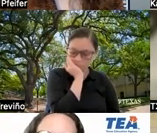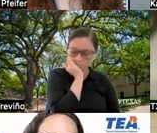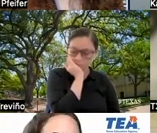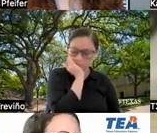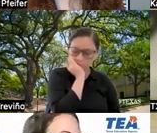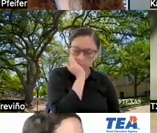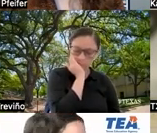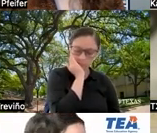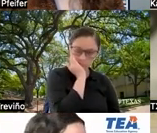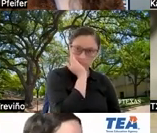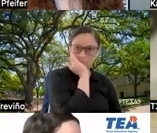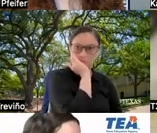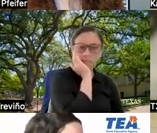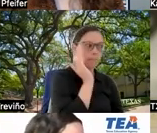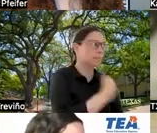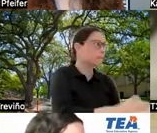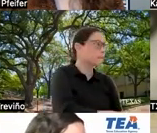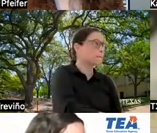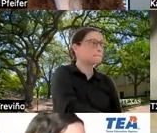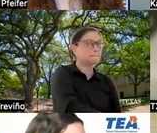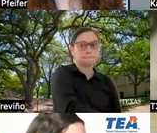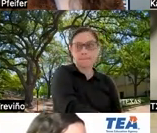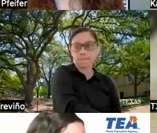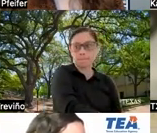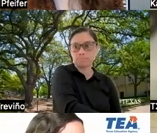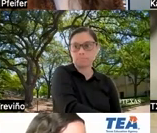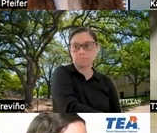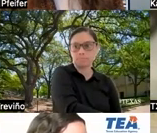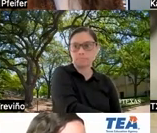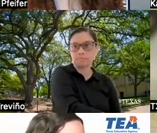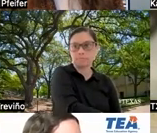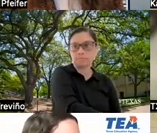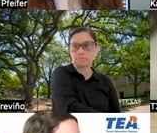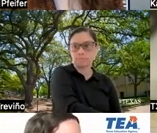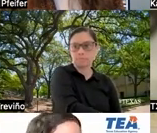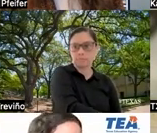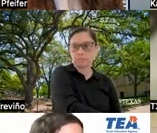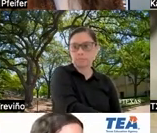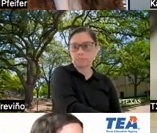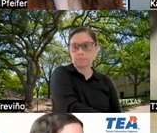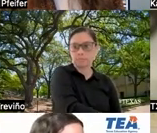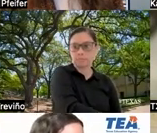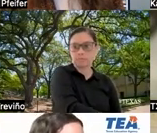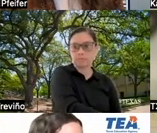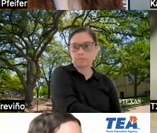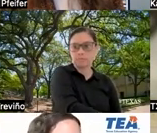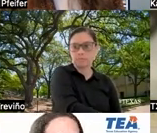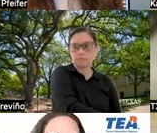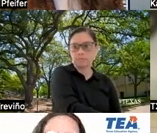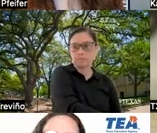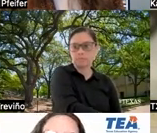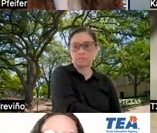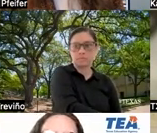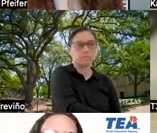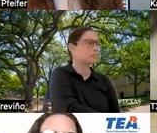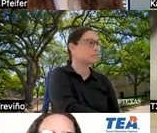members, agency staff, and of course, the public who are joining us today. This meeting is a Zoom meeting. And council